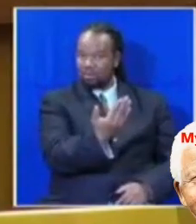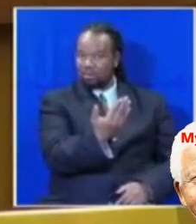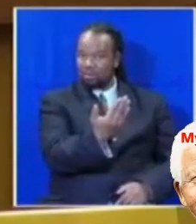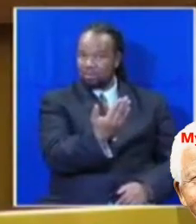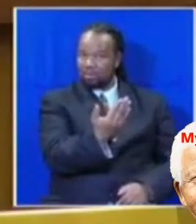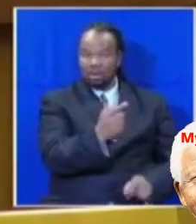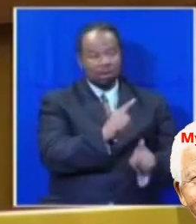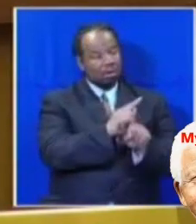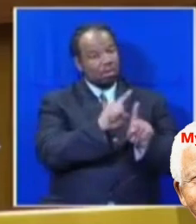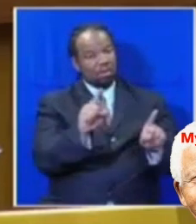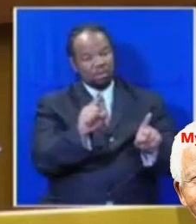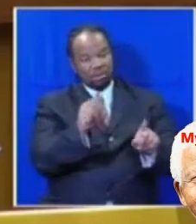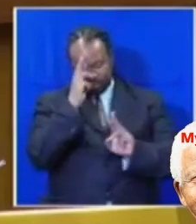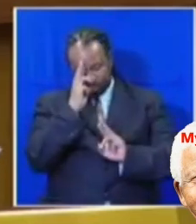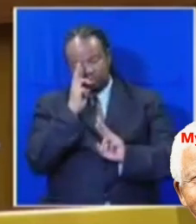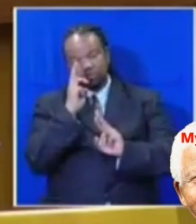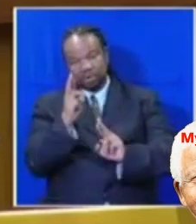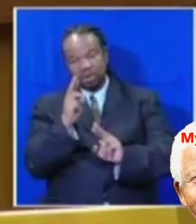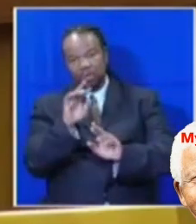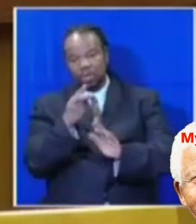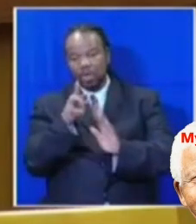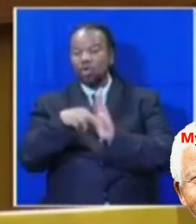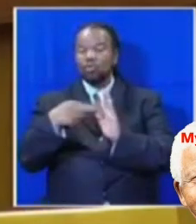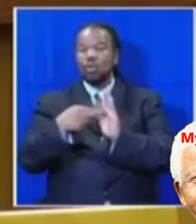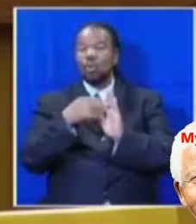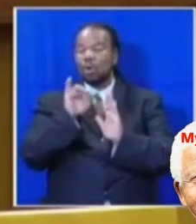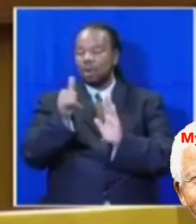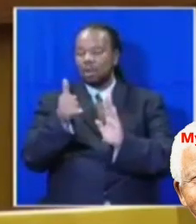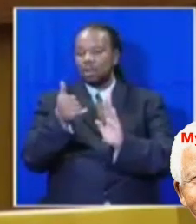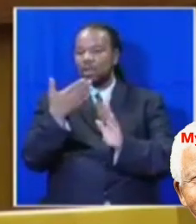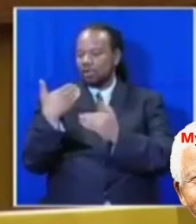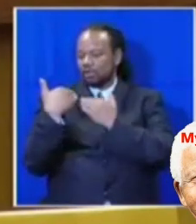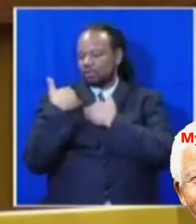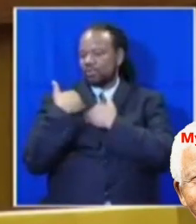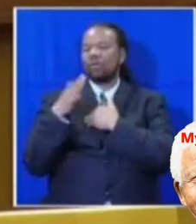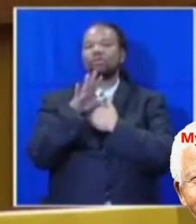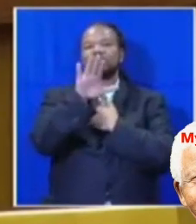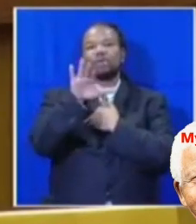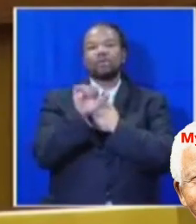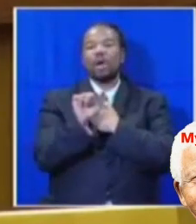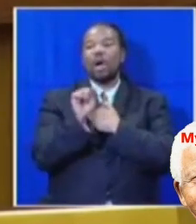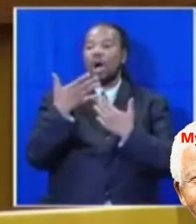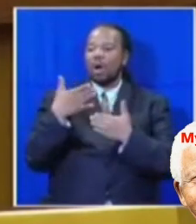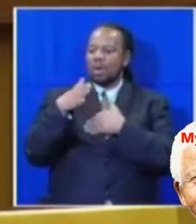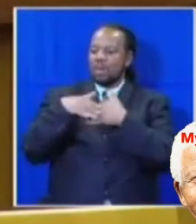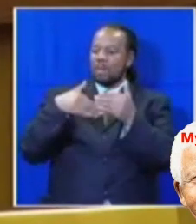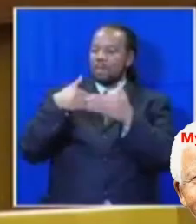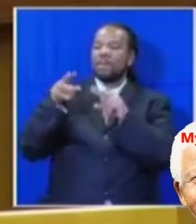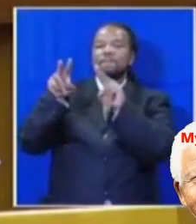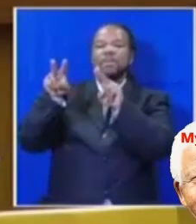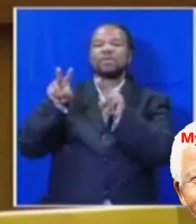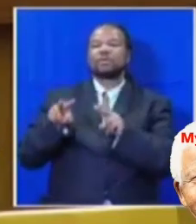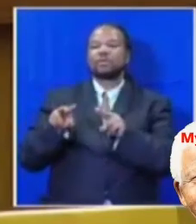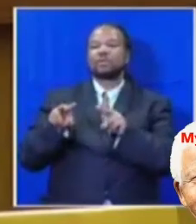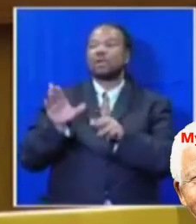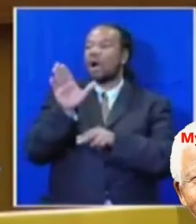role and responsibility of South Africa in peace-building processes of the African continent.